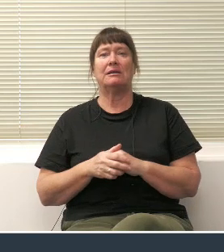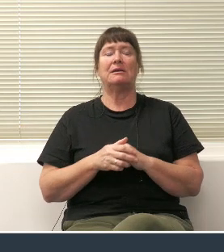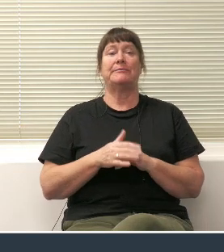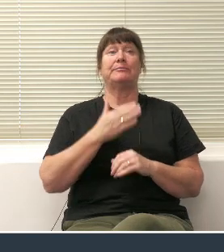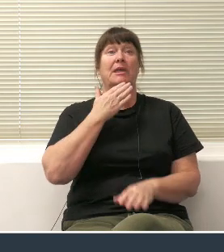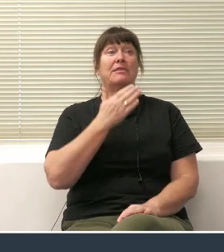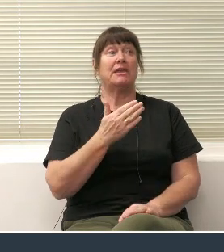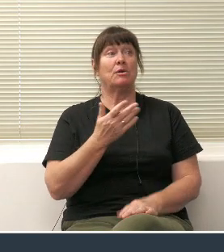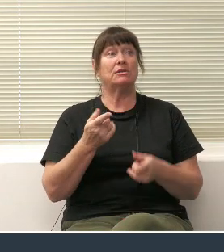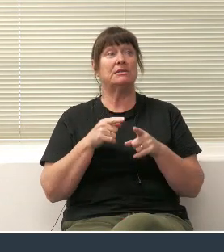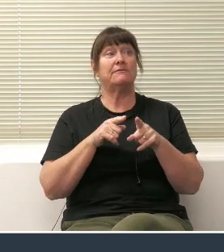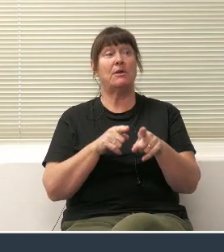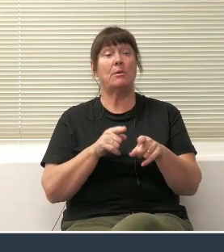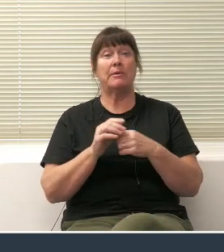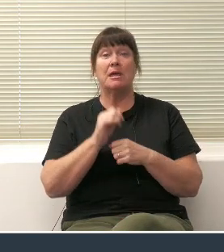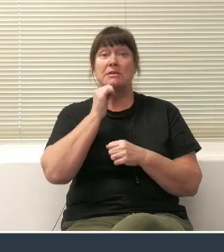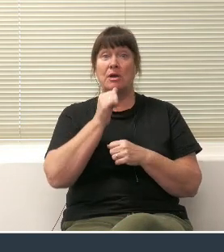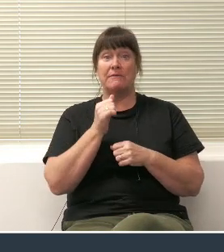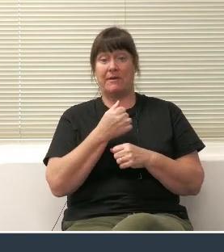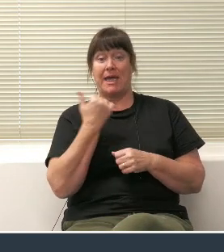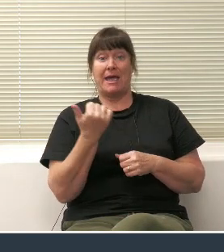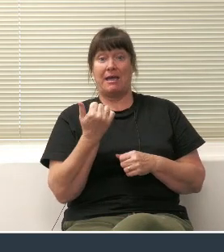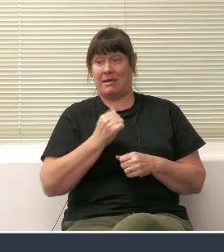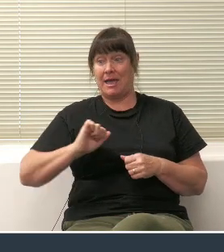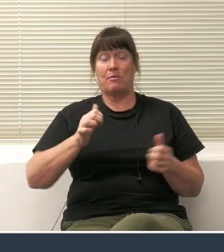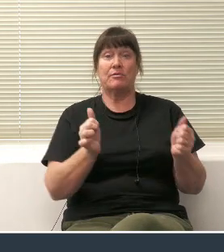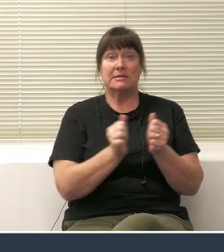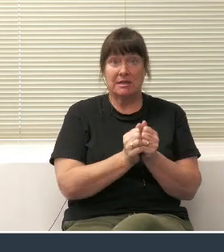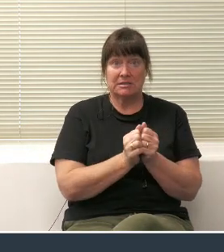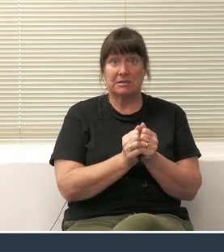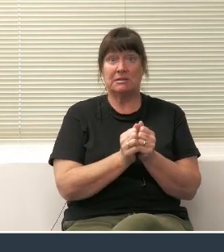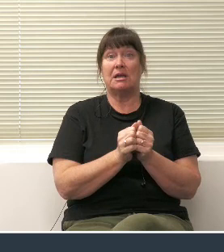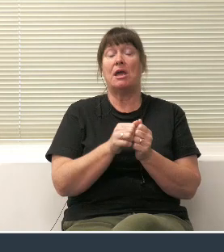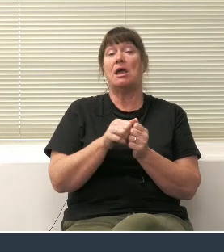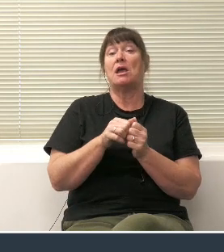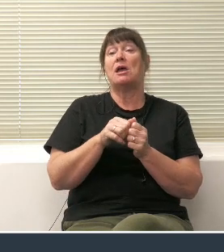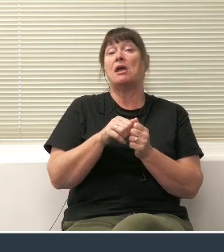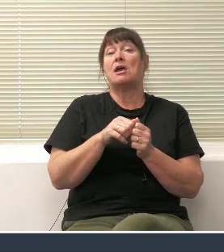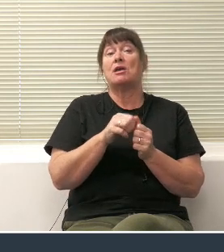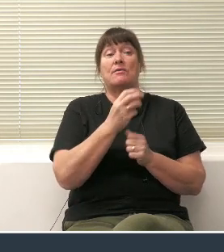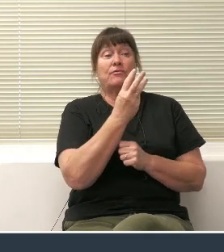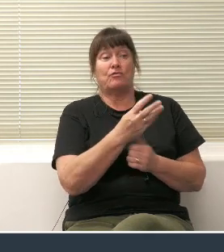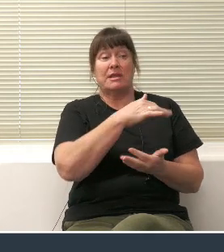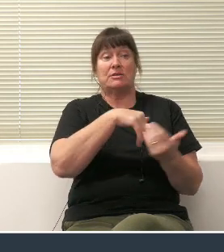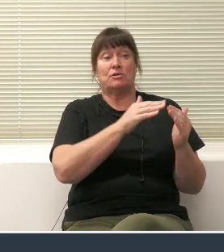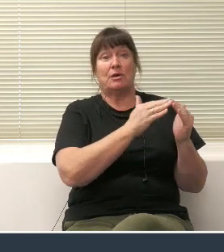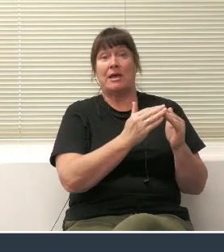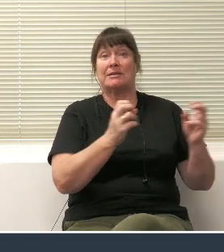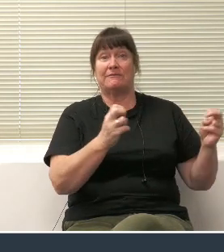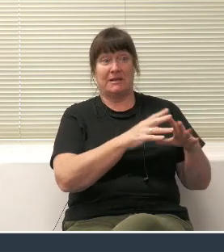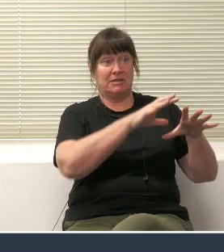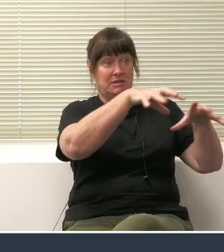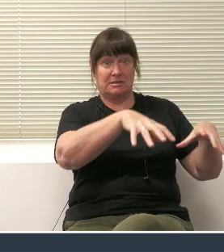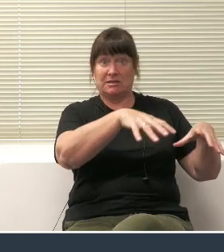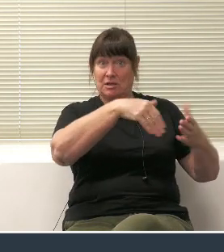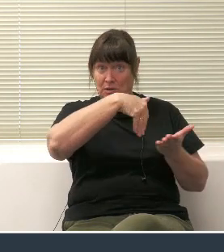Thank you, Chris. Just following up on that, so if our resolution was clear that the divestment of, say, only the 3 social housing villages were